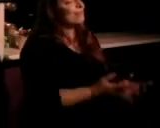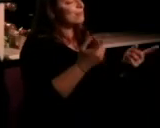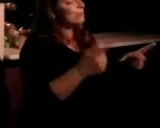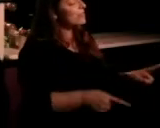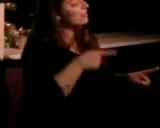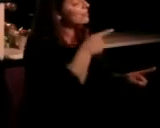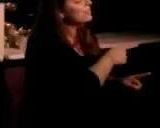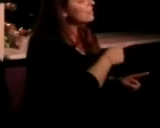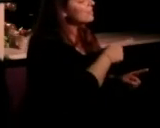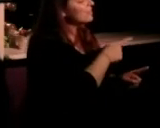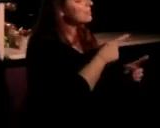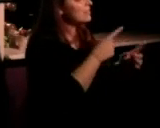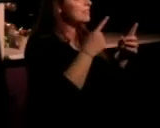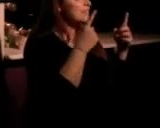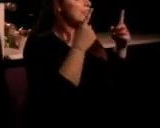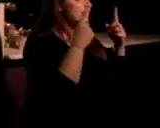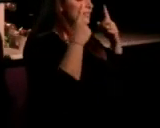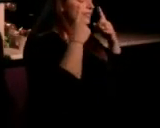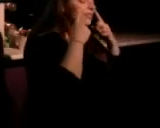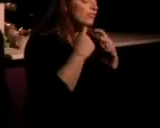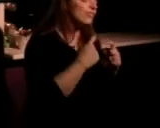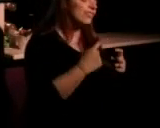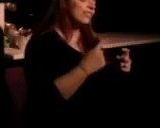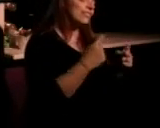Cause when he